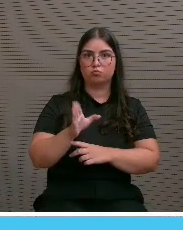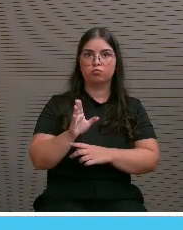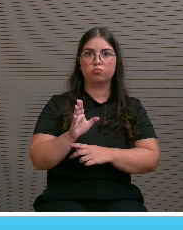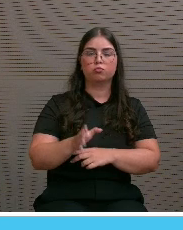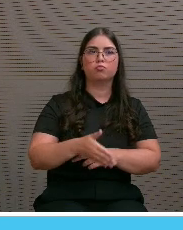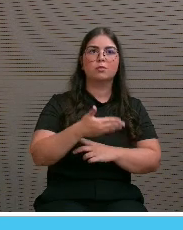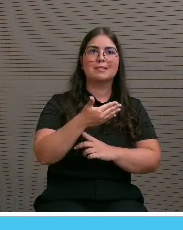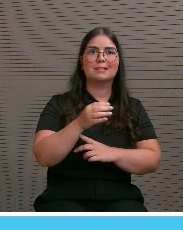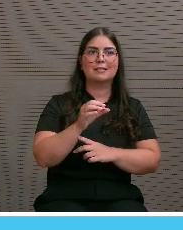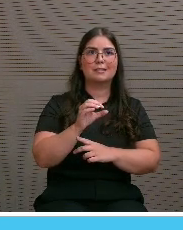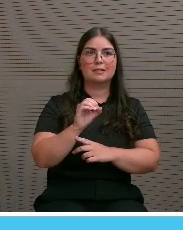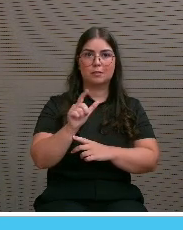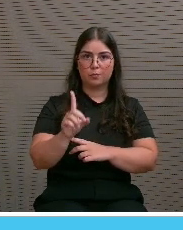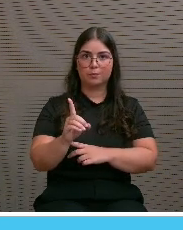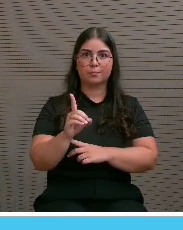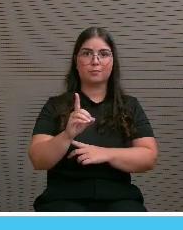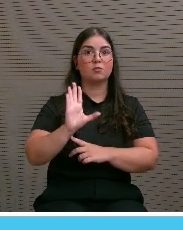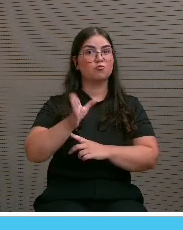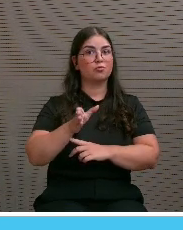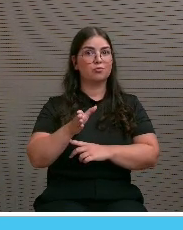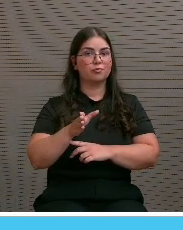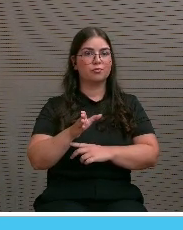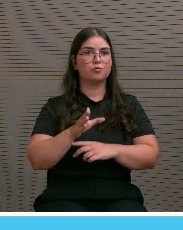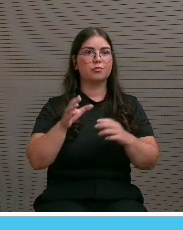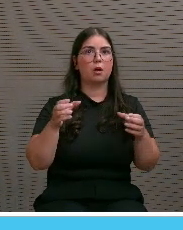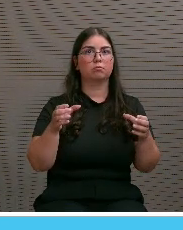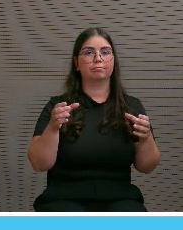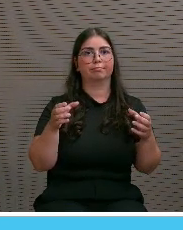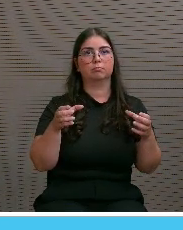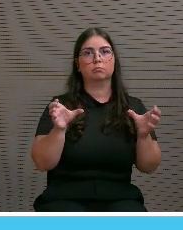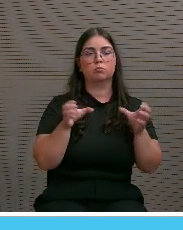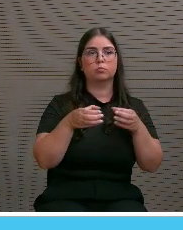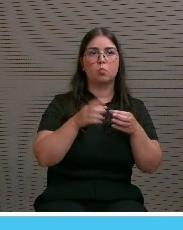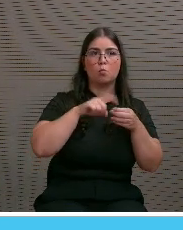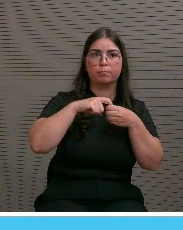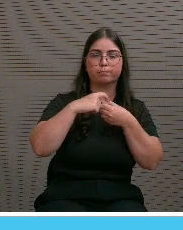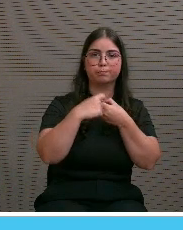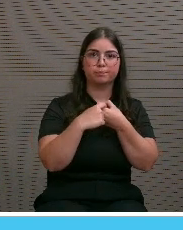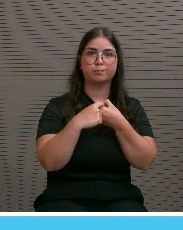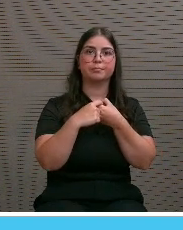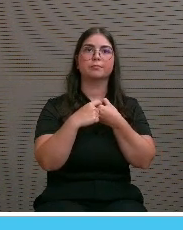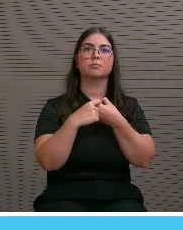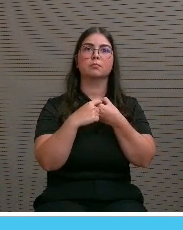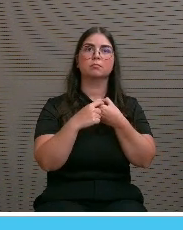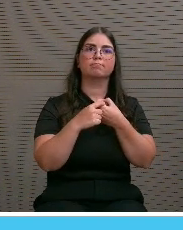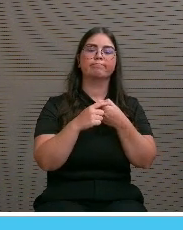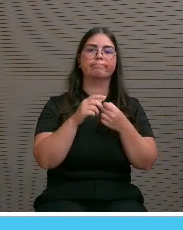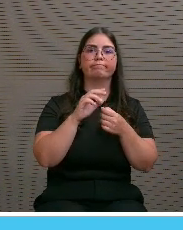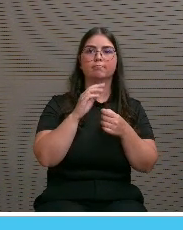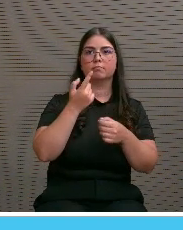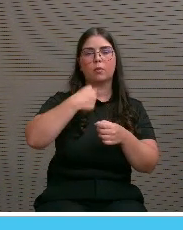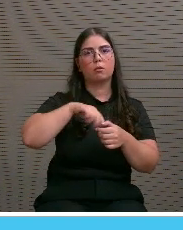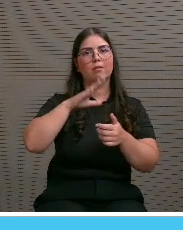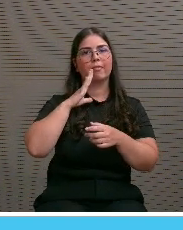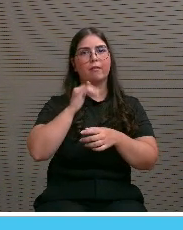joined a campaign that I started a few years ago, in which we were trying to convince the anti-GMO people,